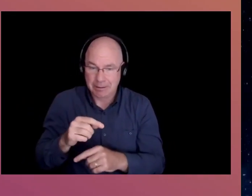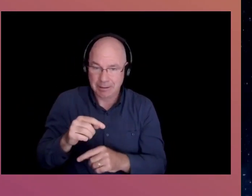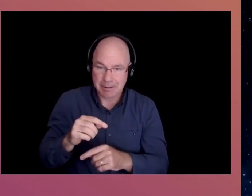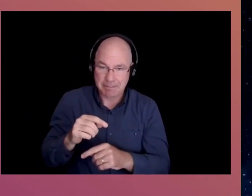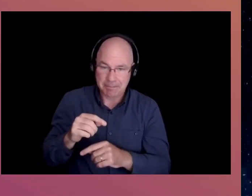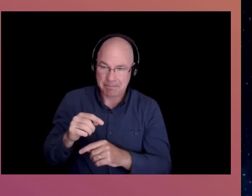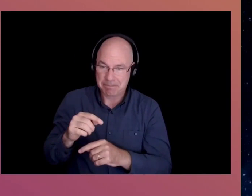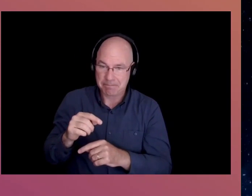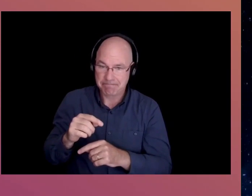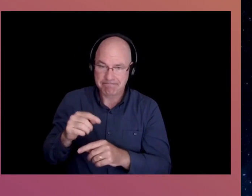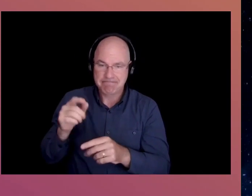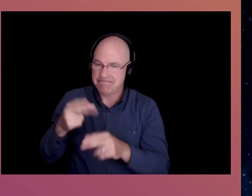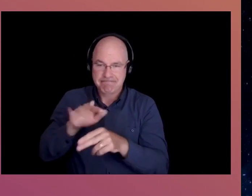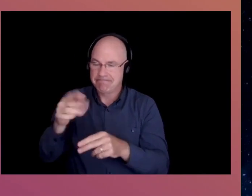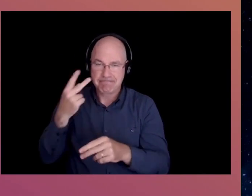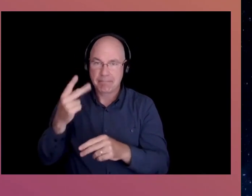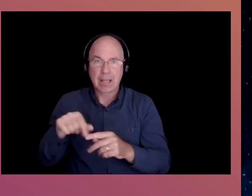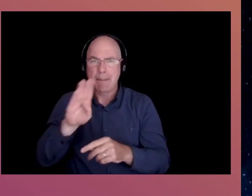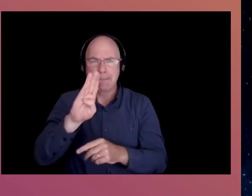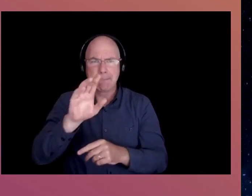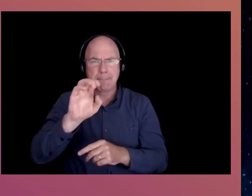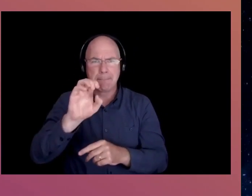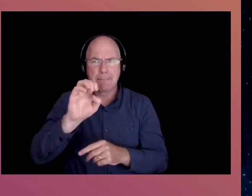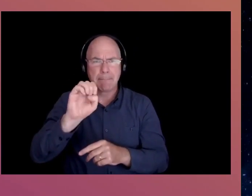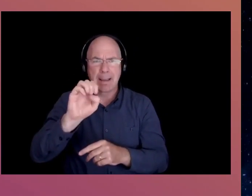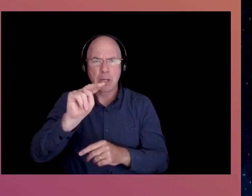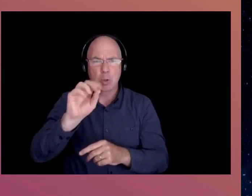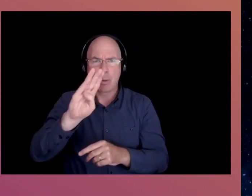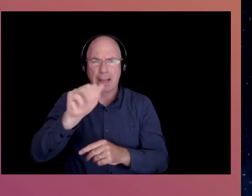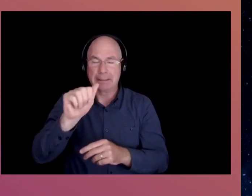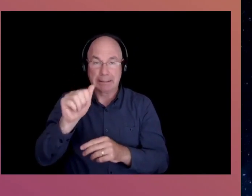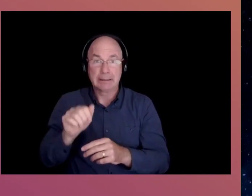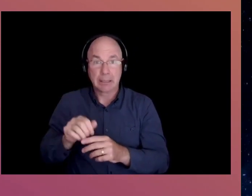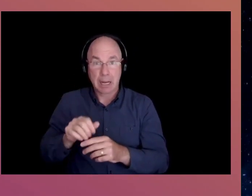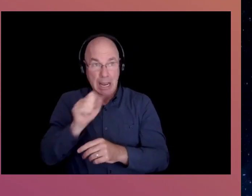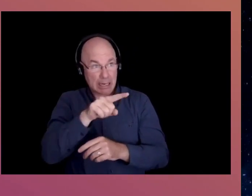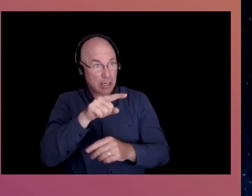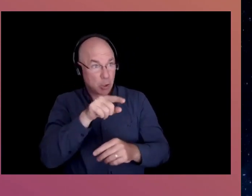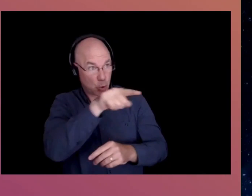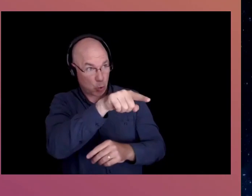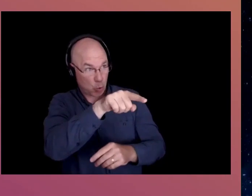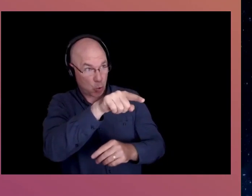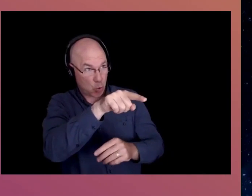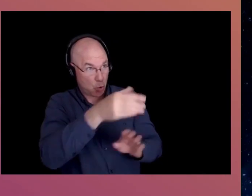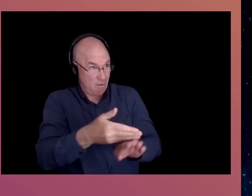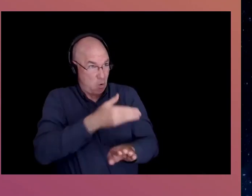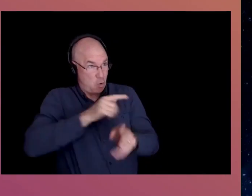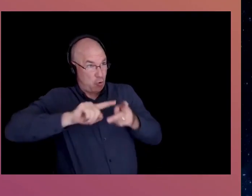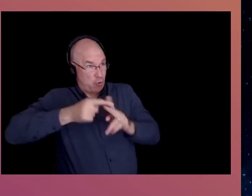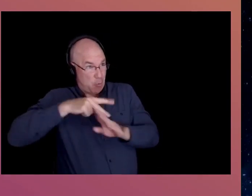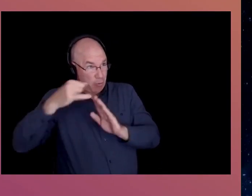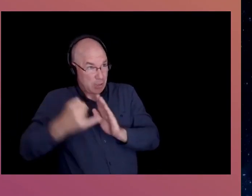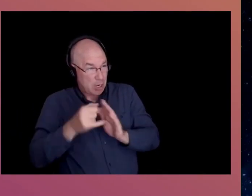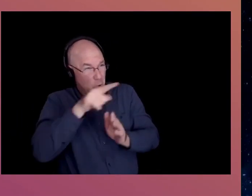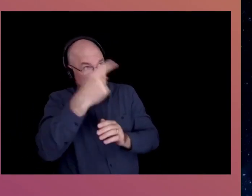One of the things that Vinoba was wondering about is, were there any design decisions that you thought of early in that project that